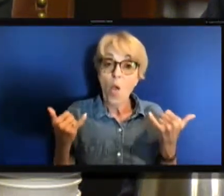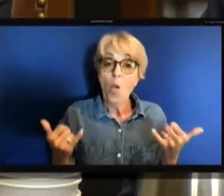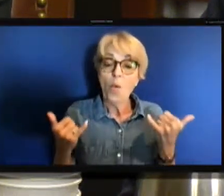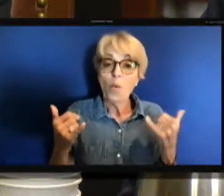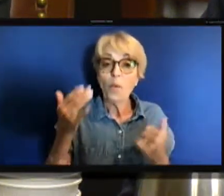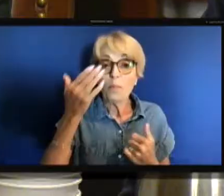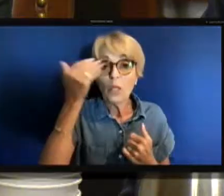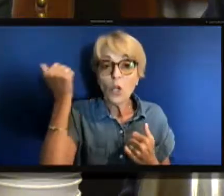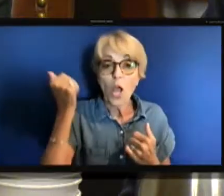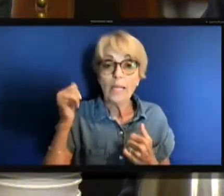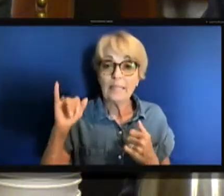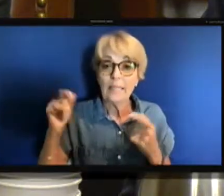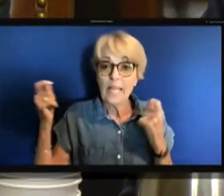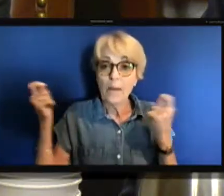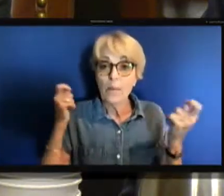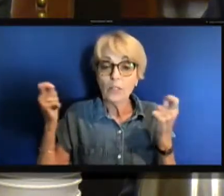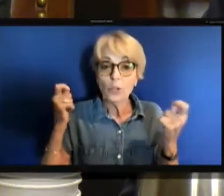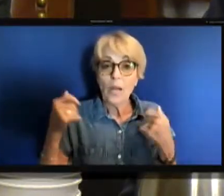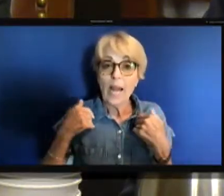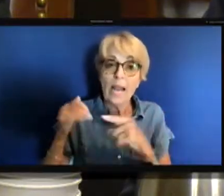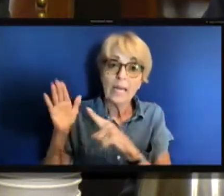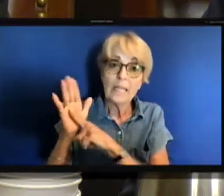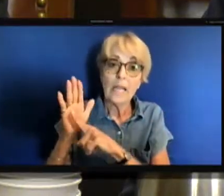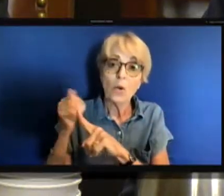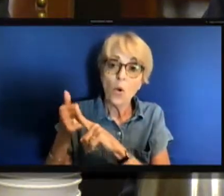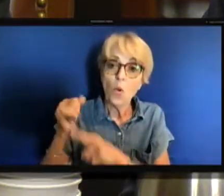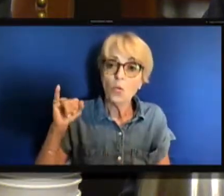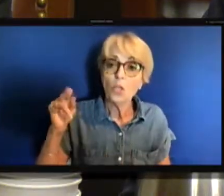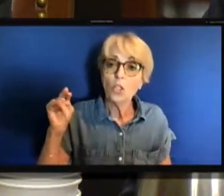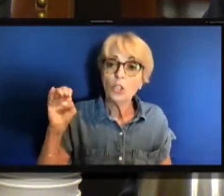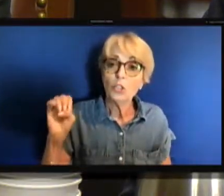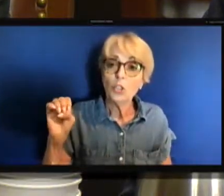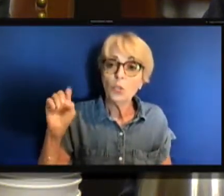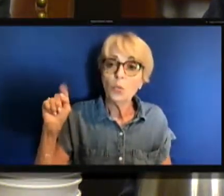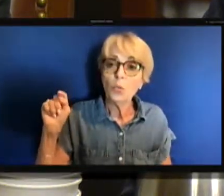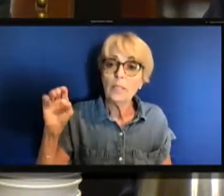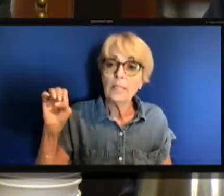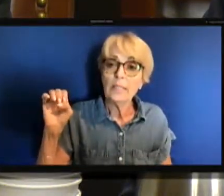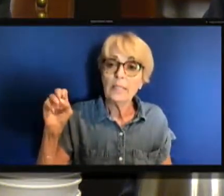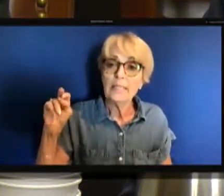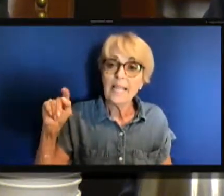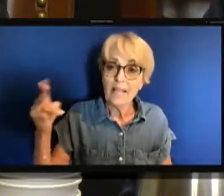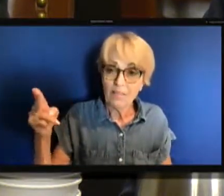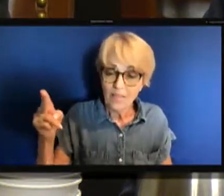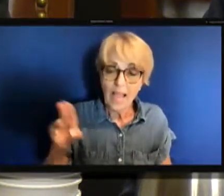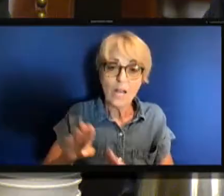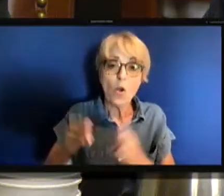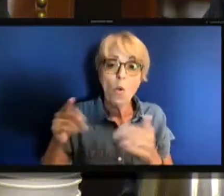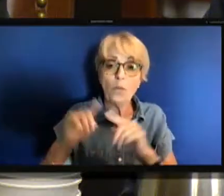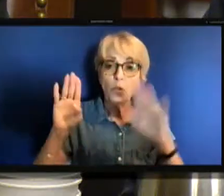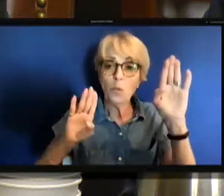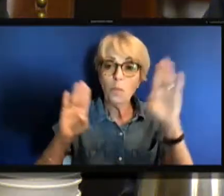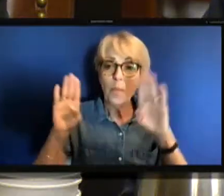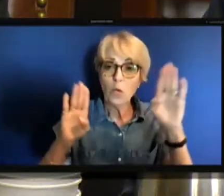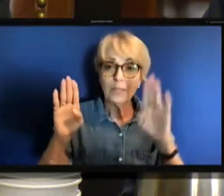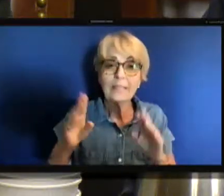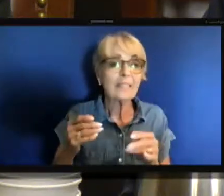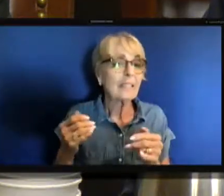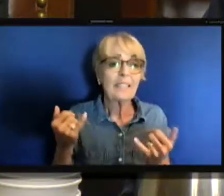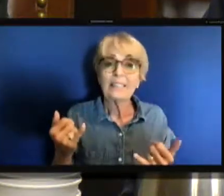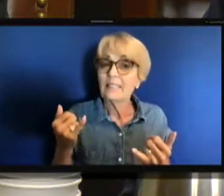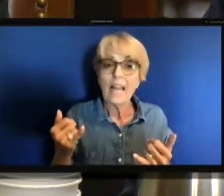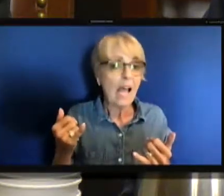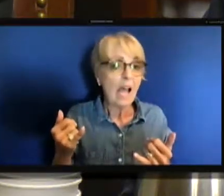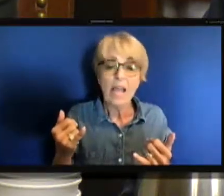the administration had their own Juneteenth and we opened it up to bidders, it is now considered no longer a